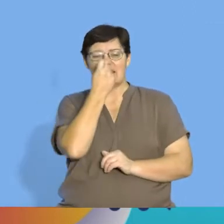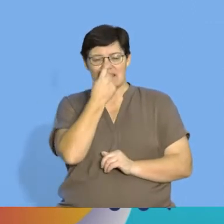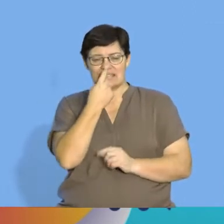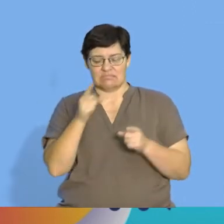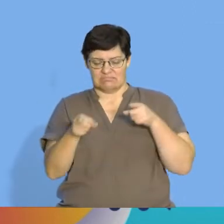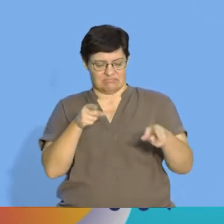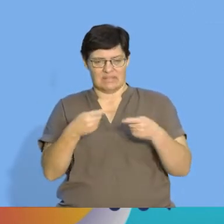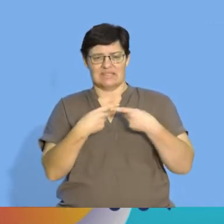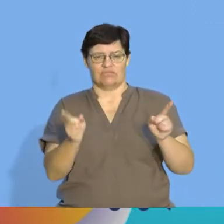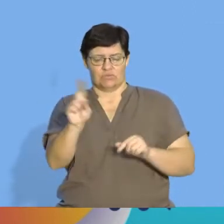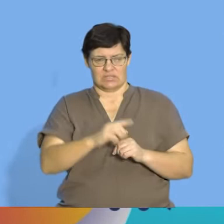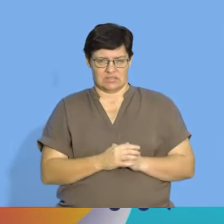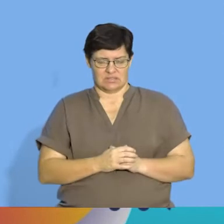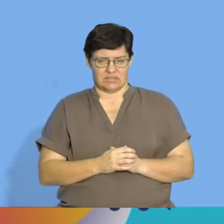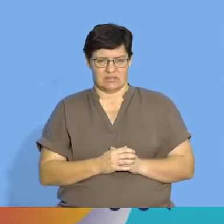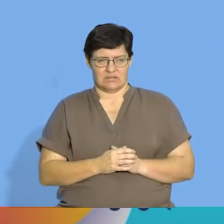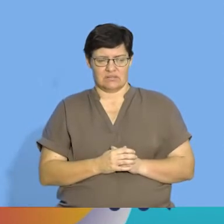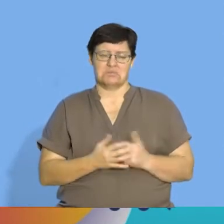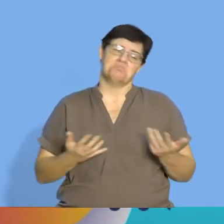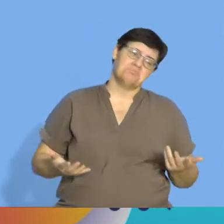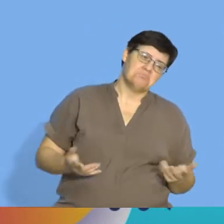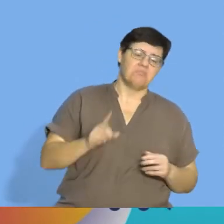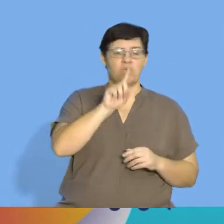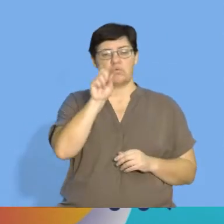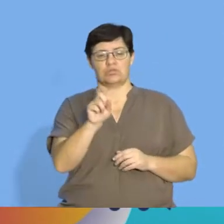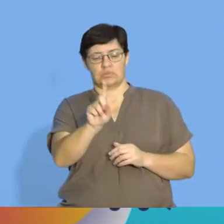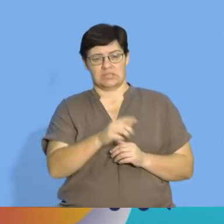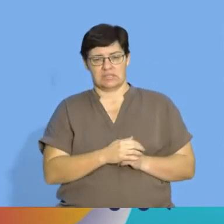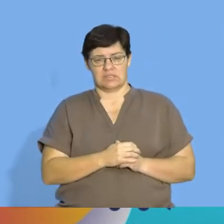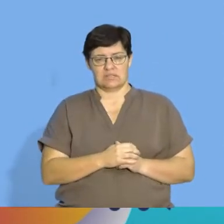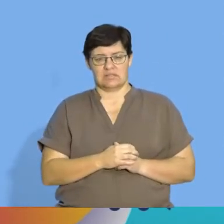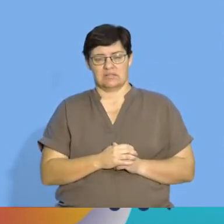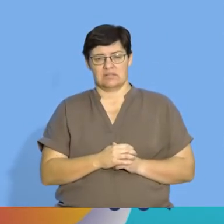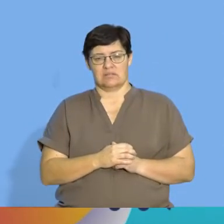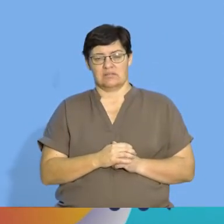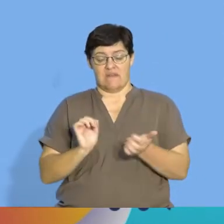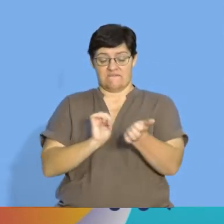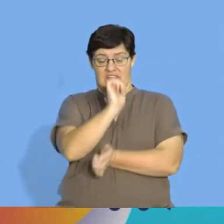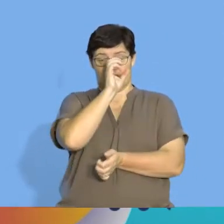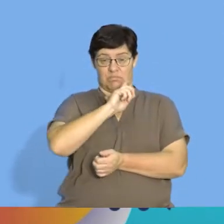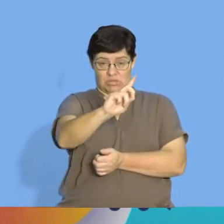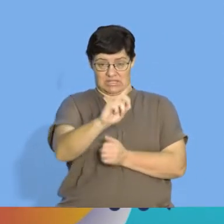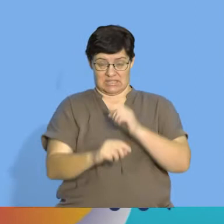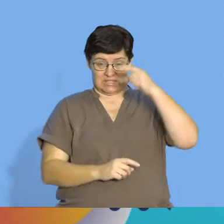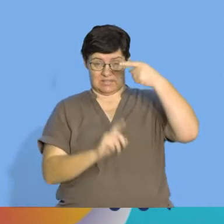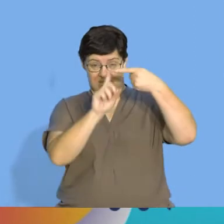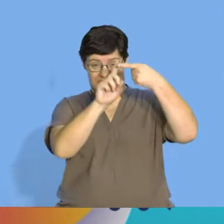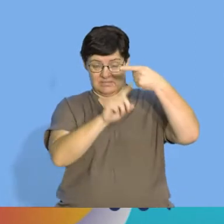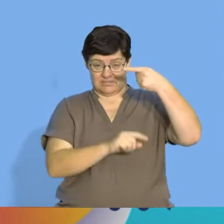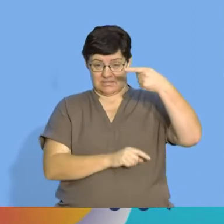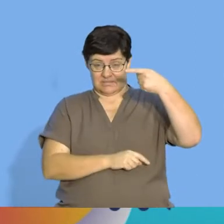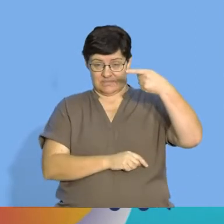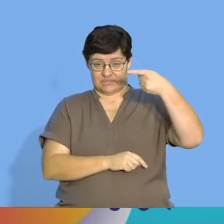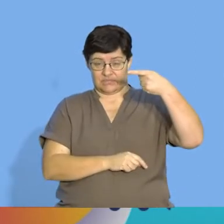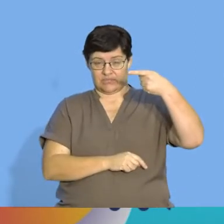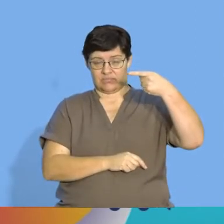sure we understand the difference between the two. Let's take the question of a fixed deposit